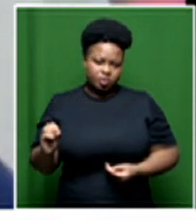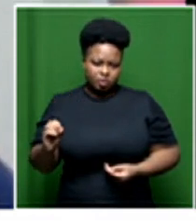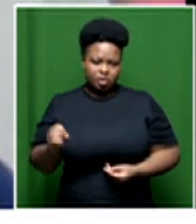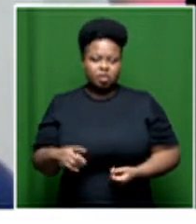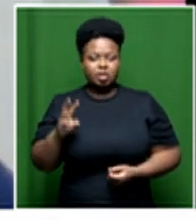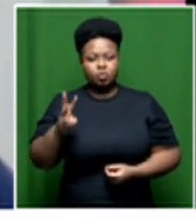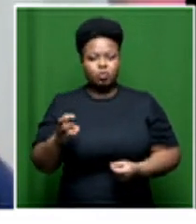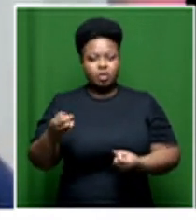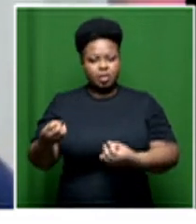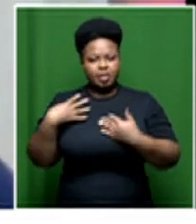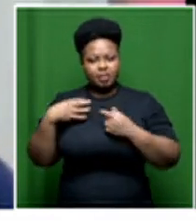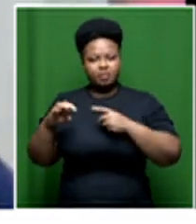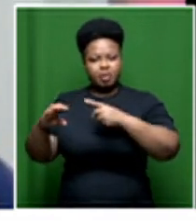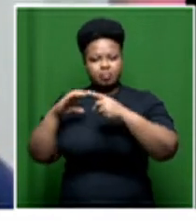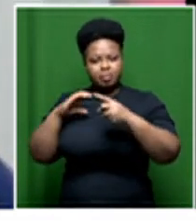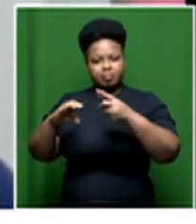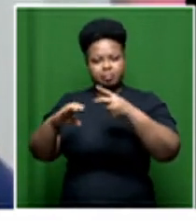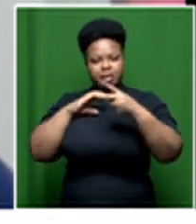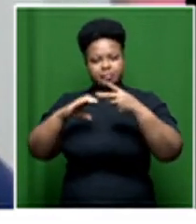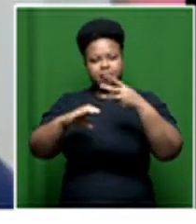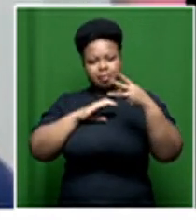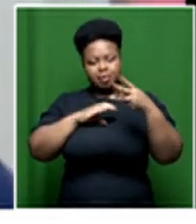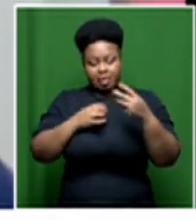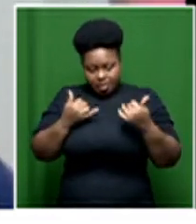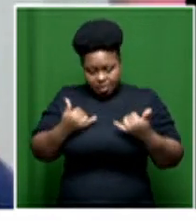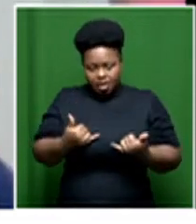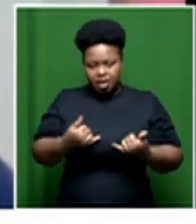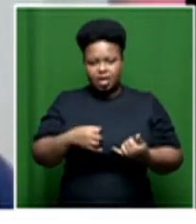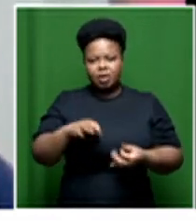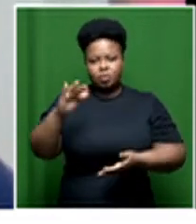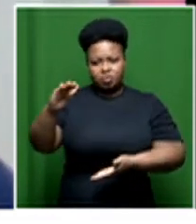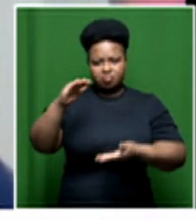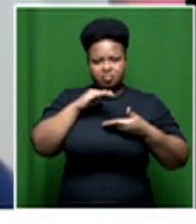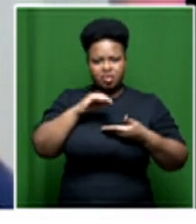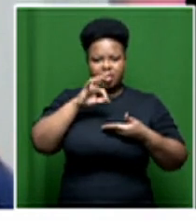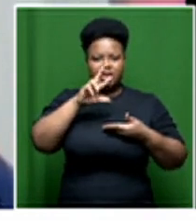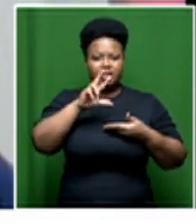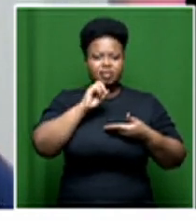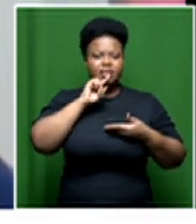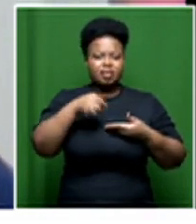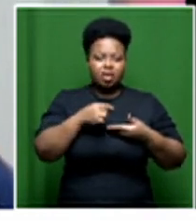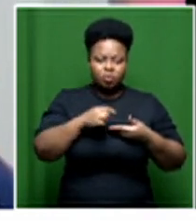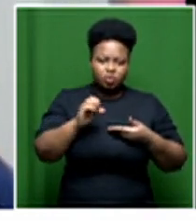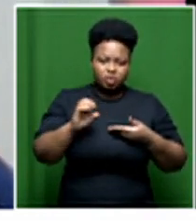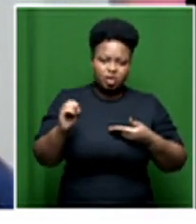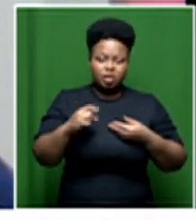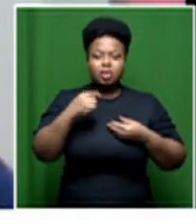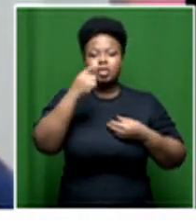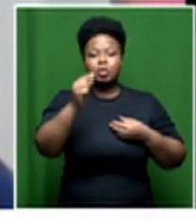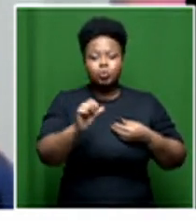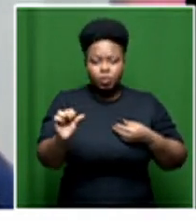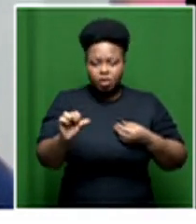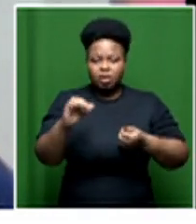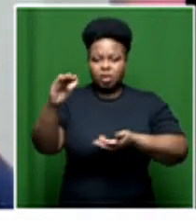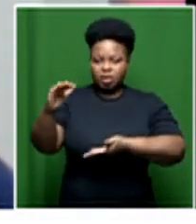in trenches. Now we're expecting to receive 80,000, and 80,000 in 2 weeks, and another 80,000 next the following